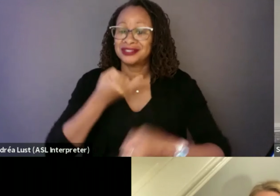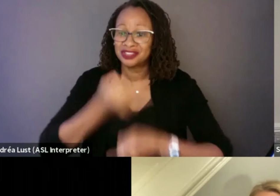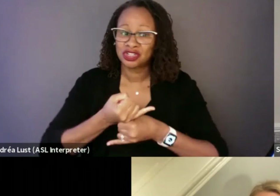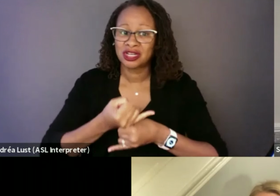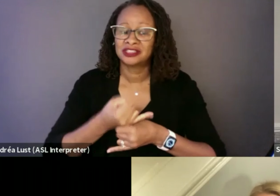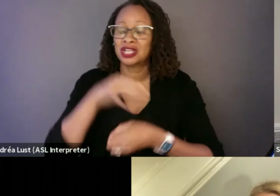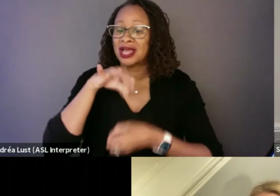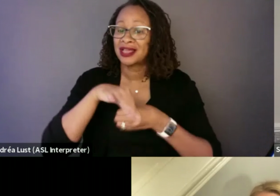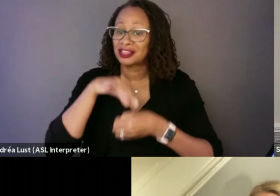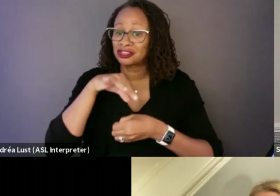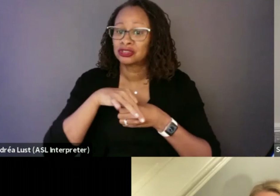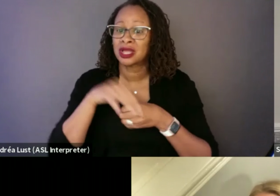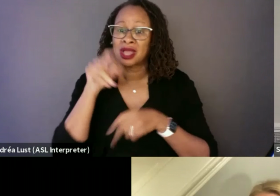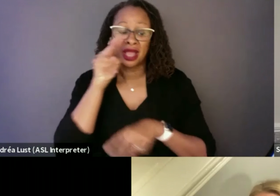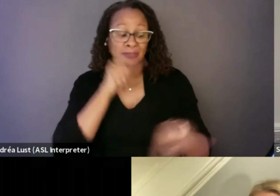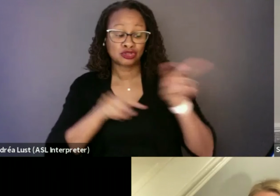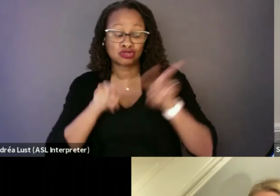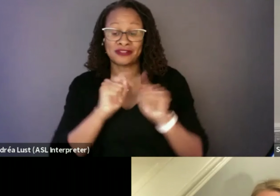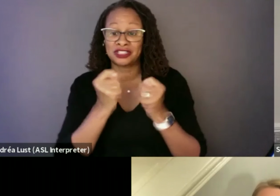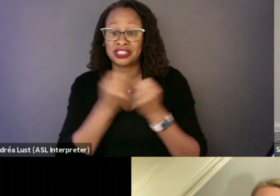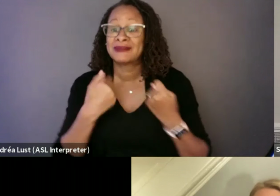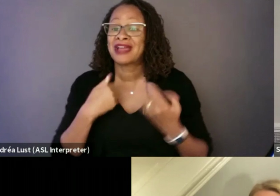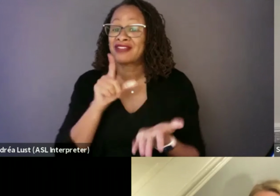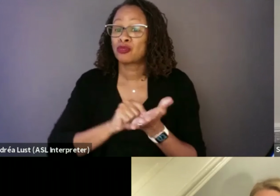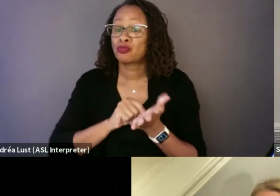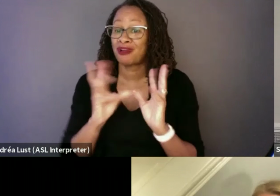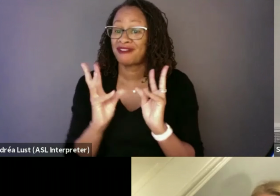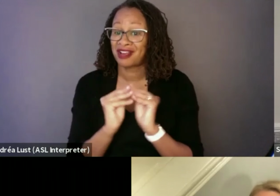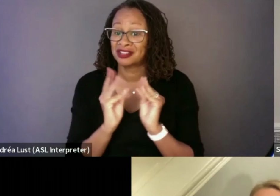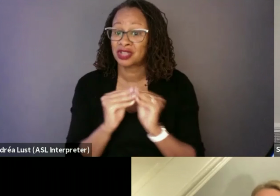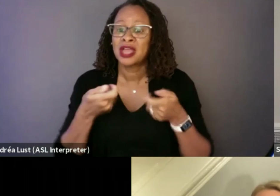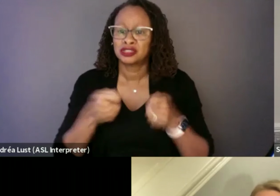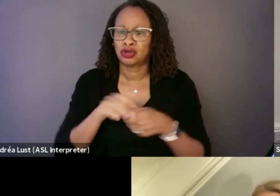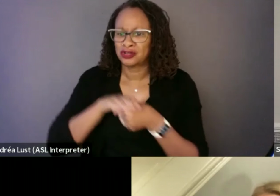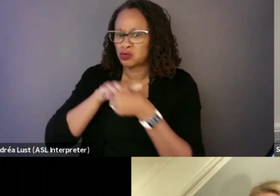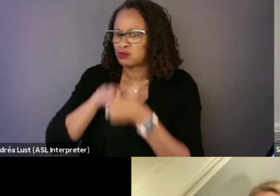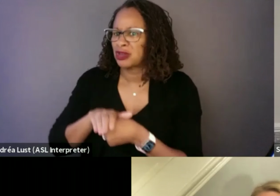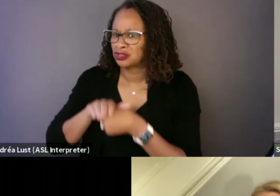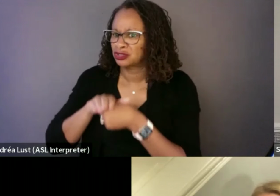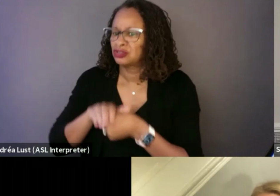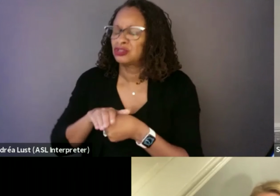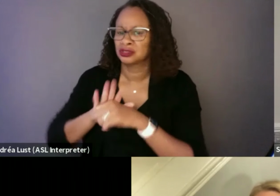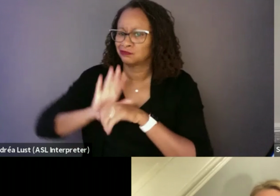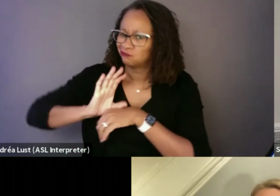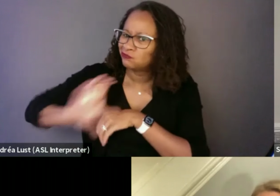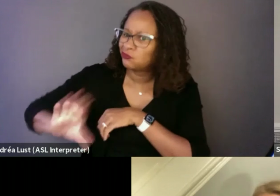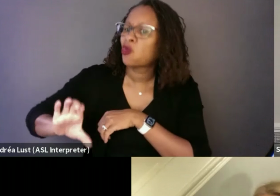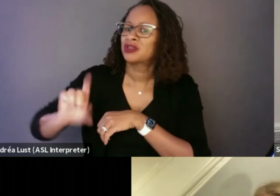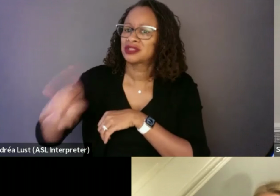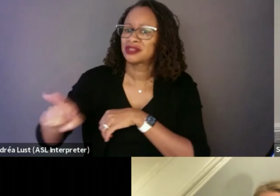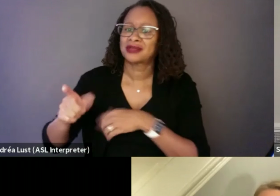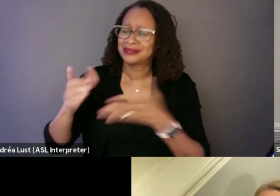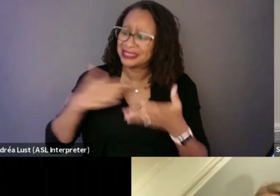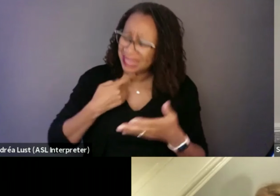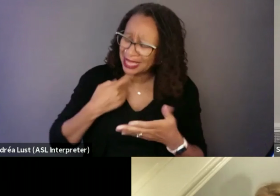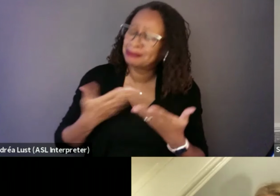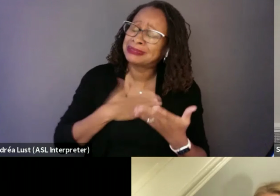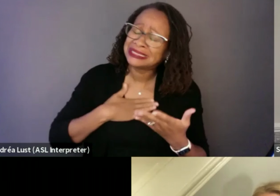election observer teams were having a press conference, and they were trying to put pressure on the international observers to say, please this